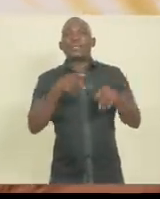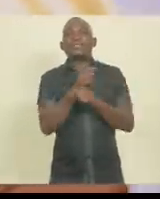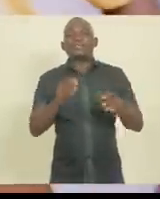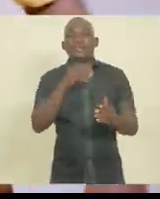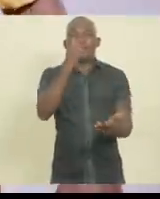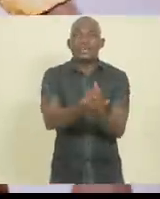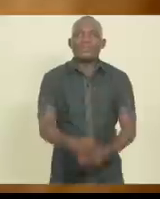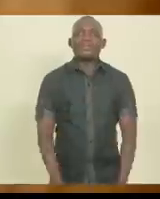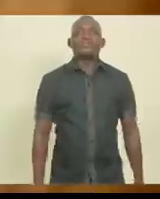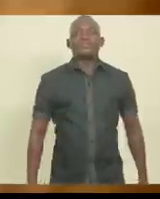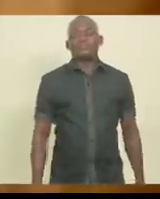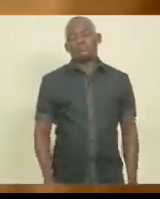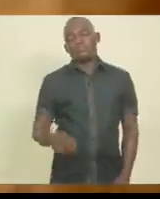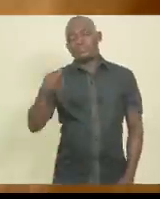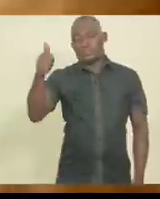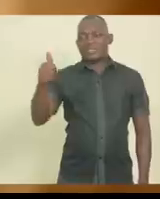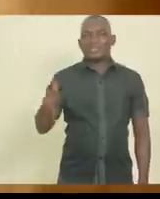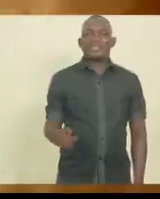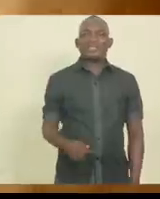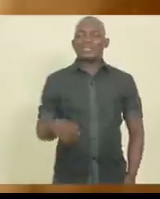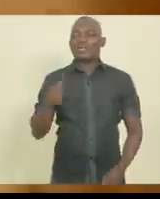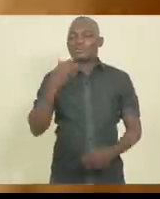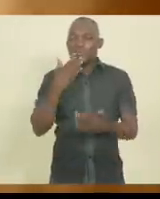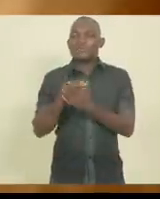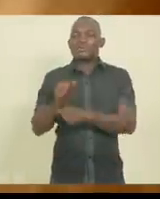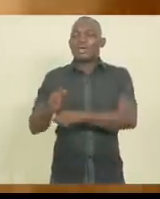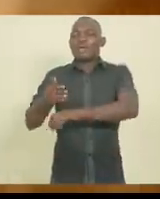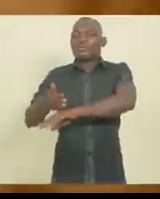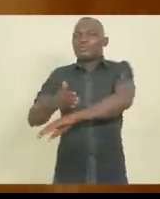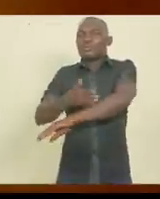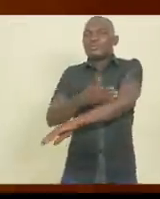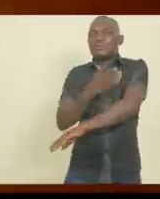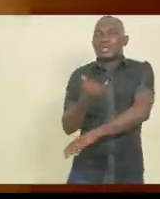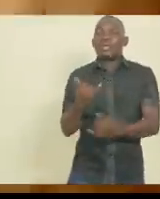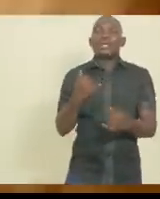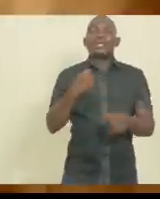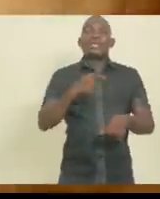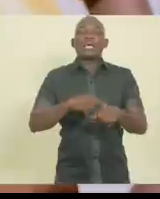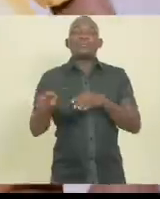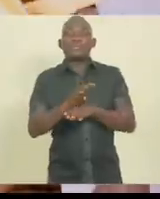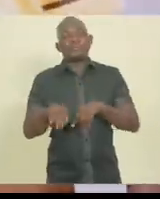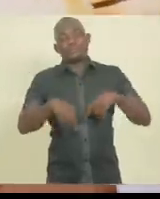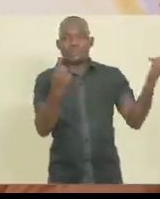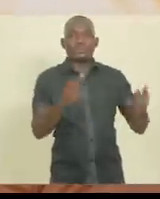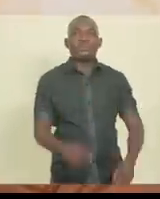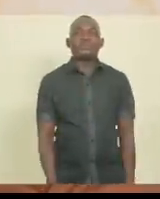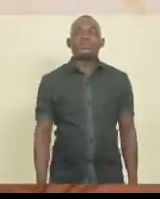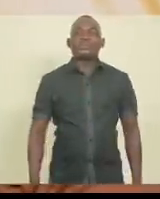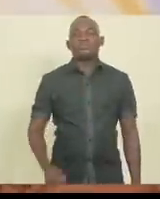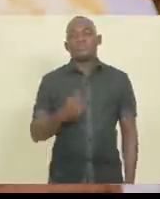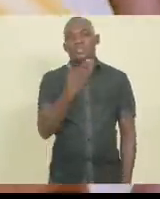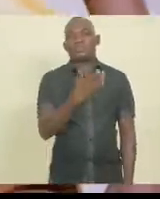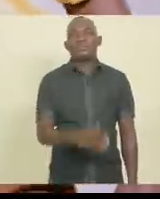savior. Amen. Amen. She. You are doing good, oh. Charlie, it's not time for business. Let's move. Thank you. Thank